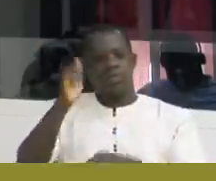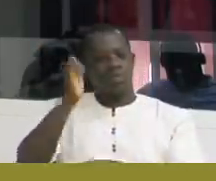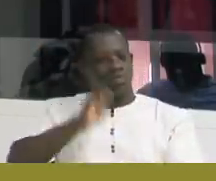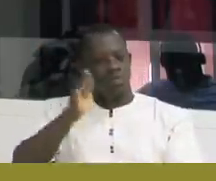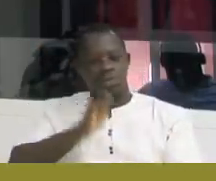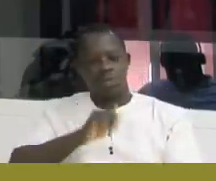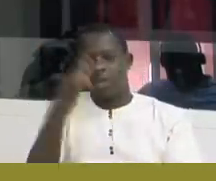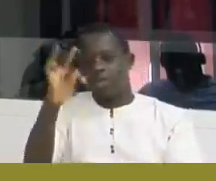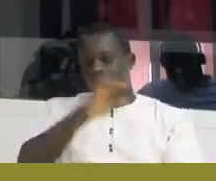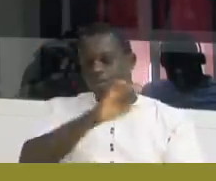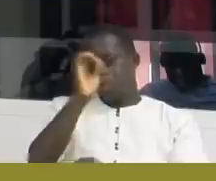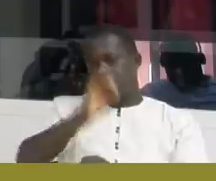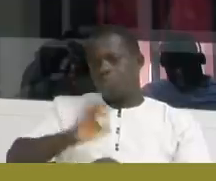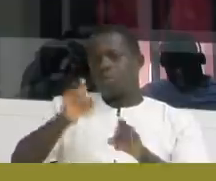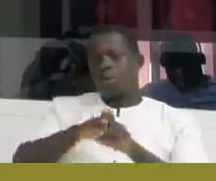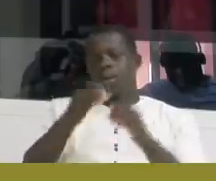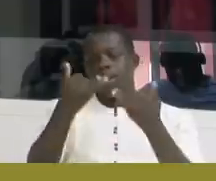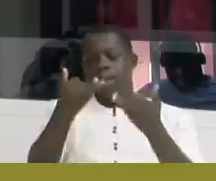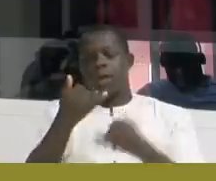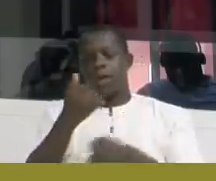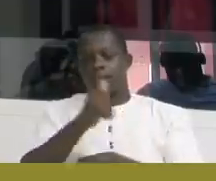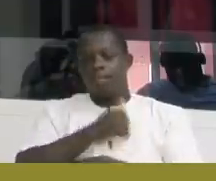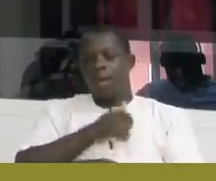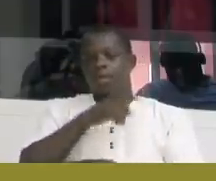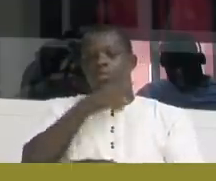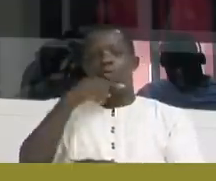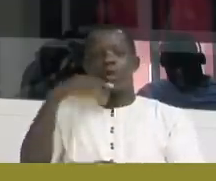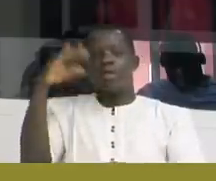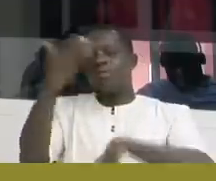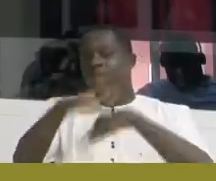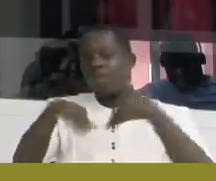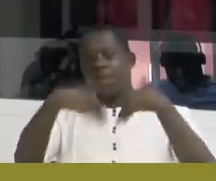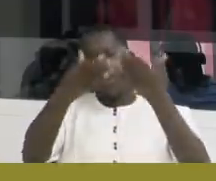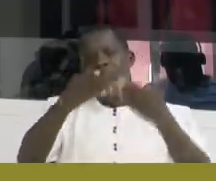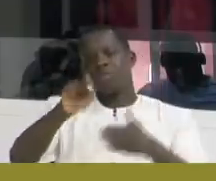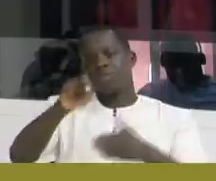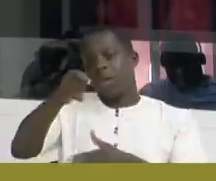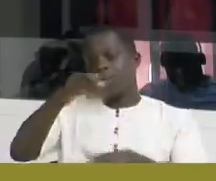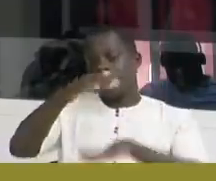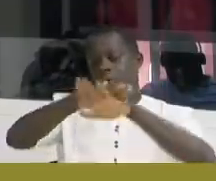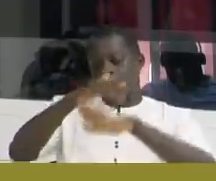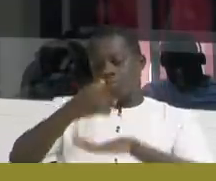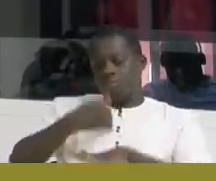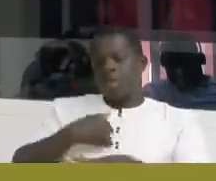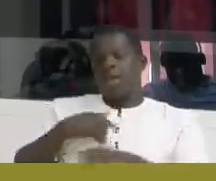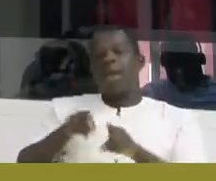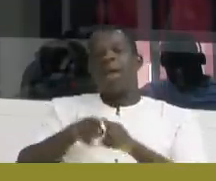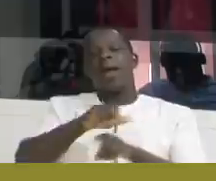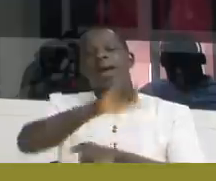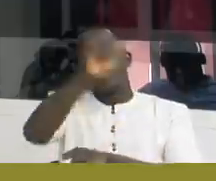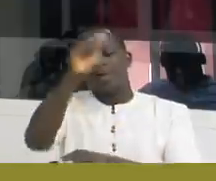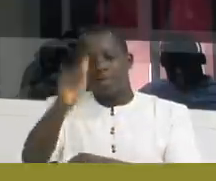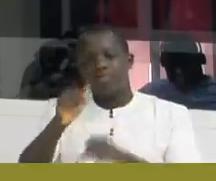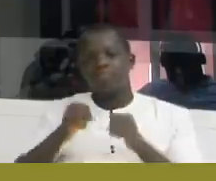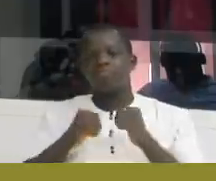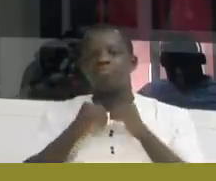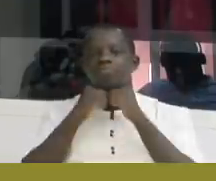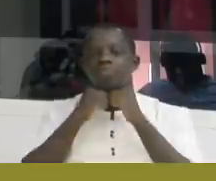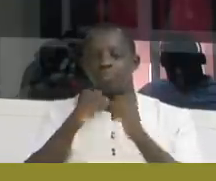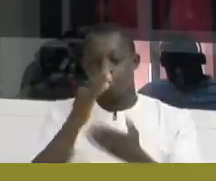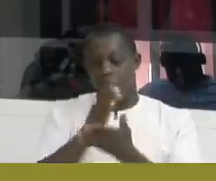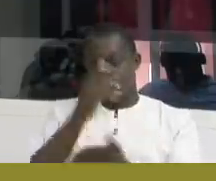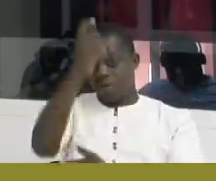absence. And my mom would not even relinquish the key to me. And Sanasabali got